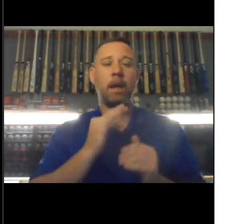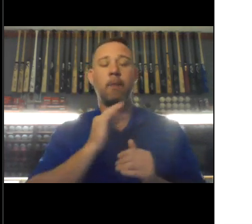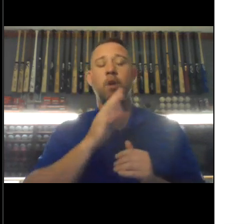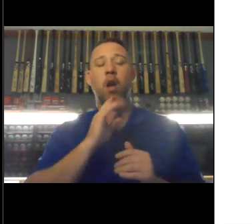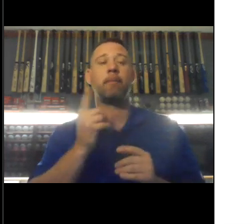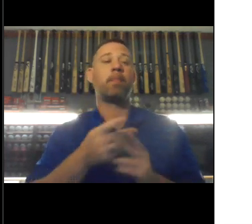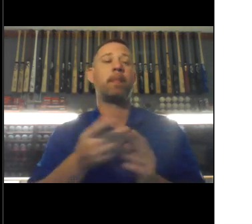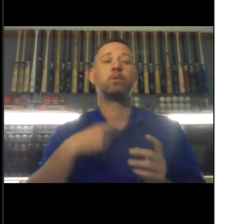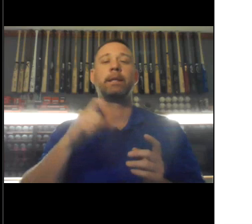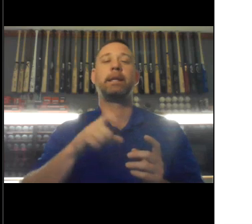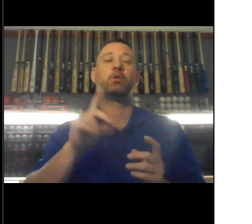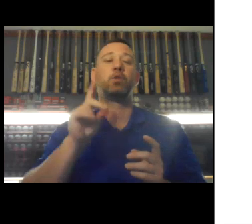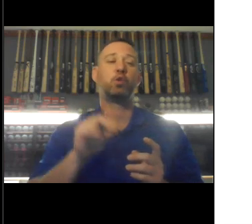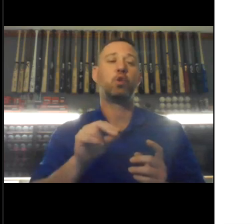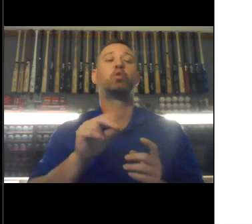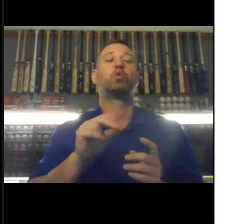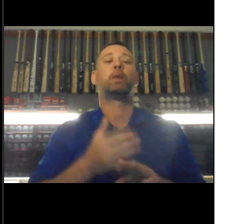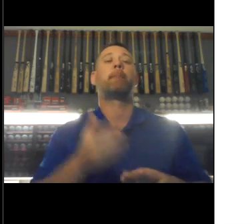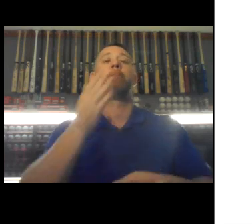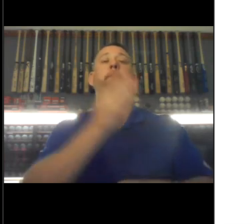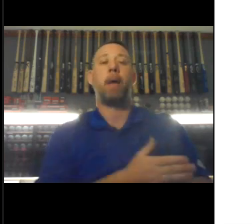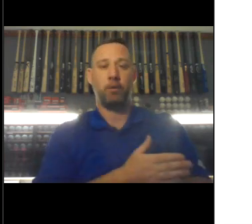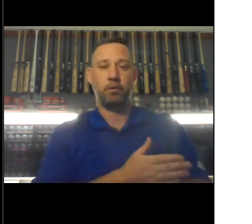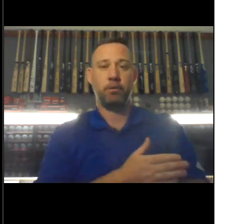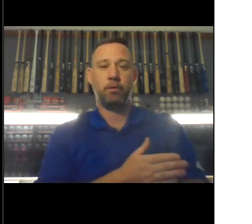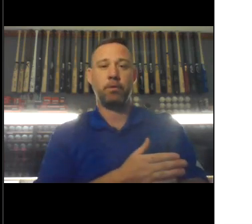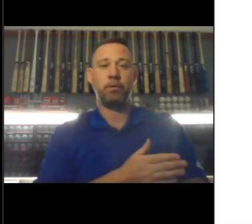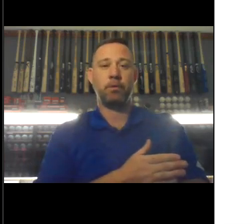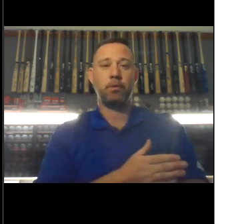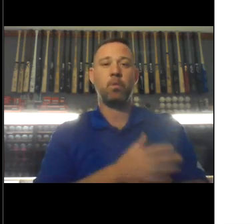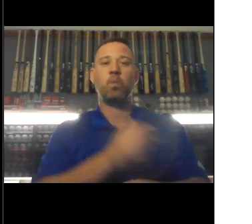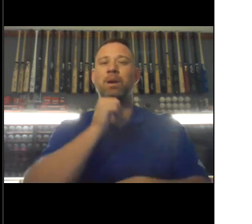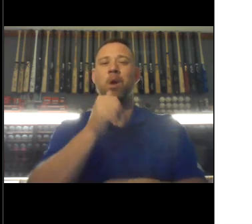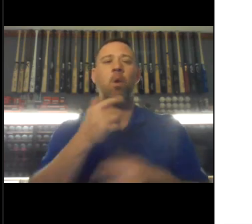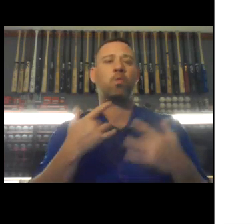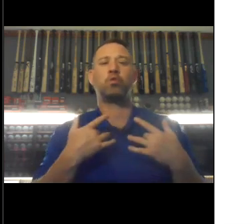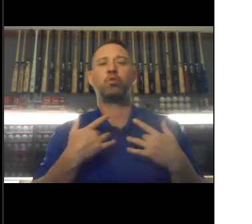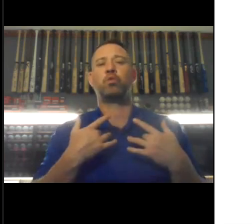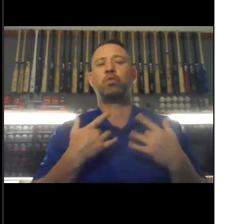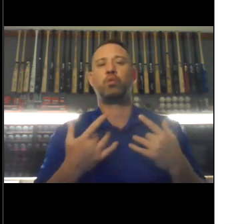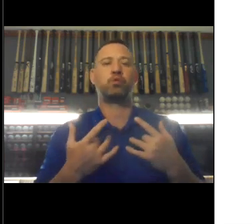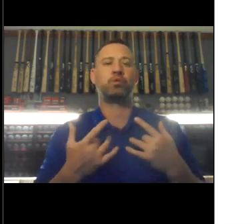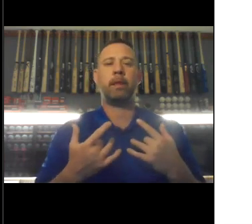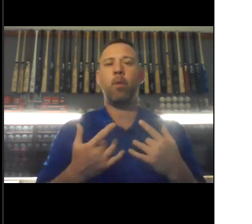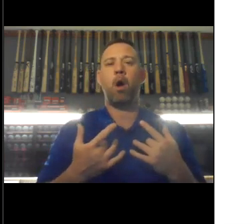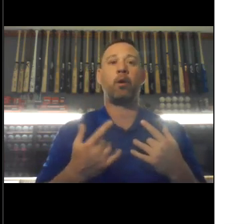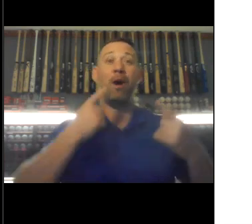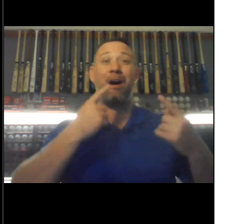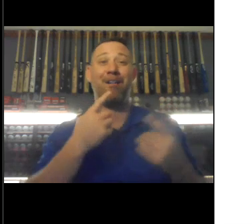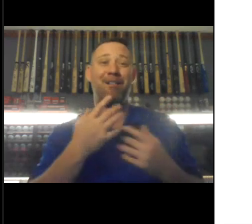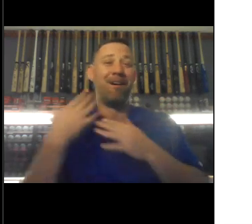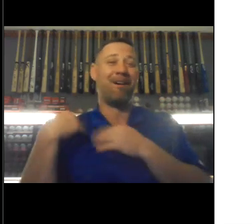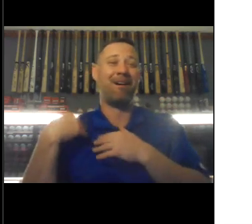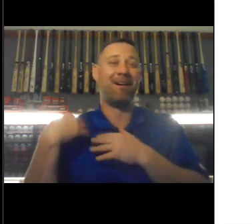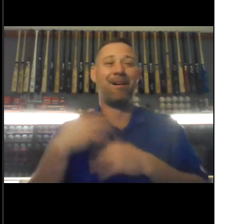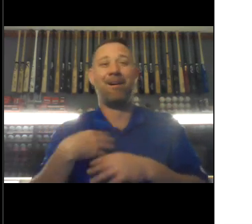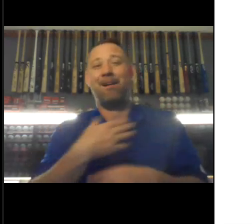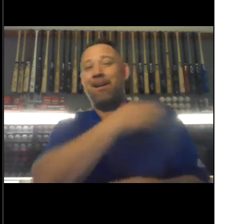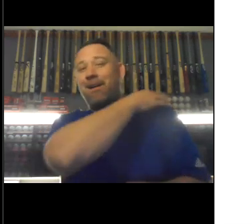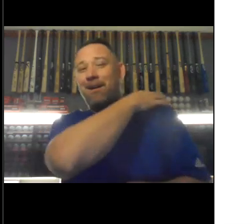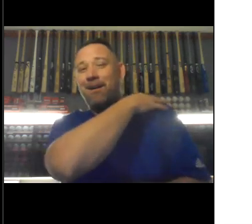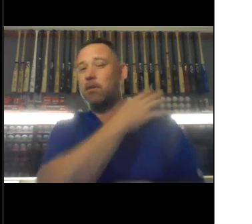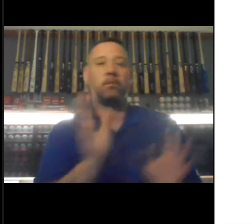need to do that we're doing to get better. We don't usually want to tout our own success because we're not done. We have a lot